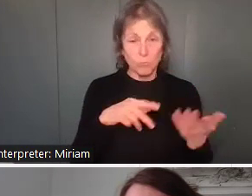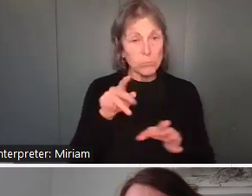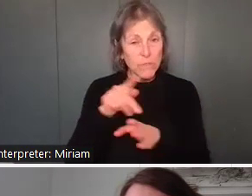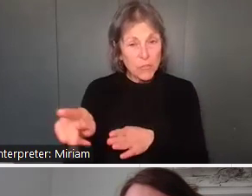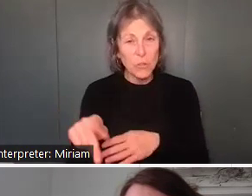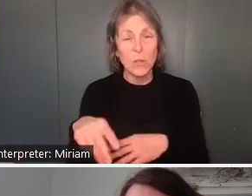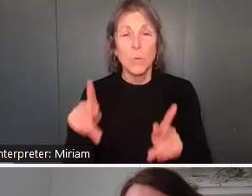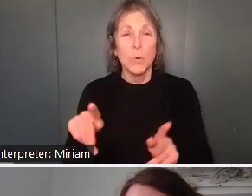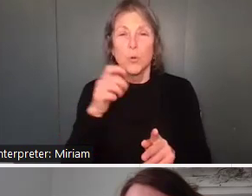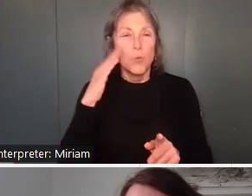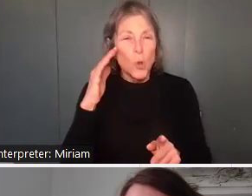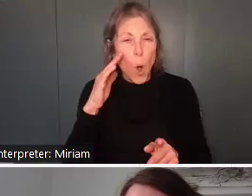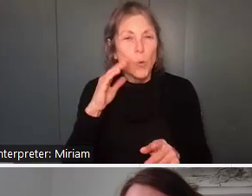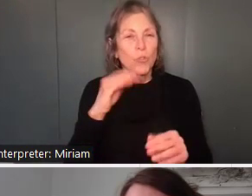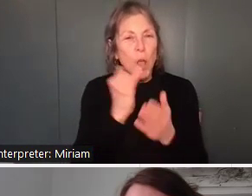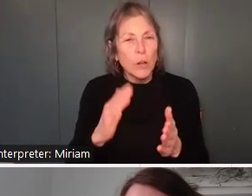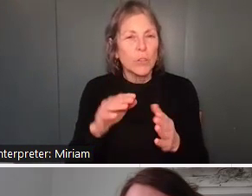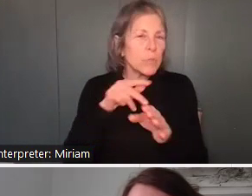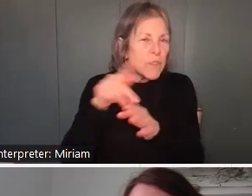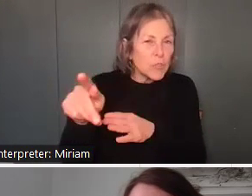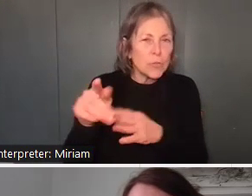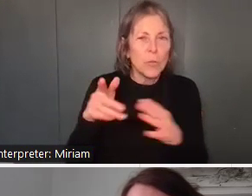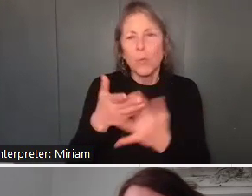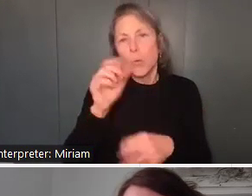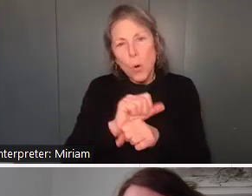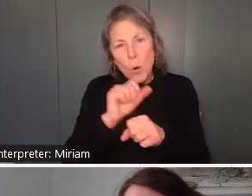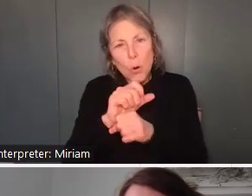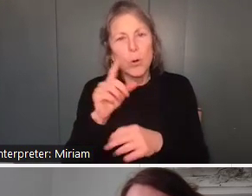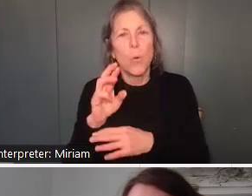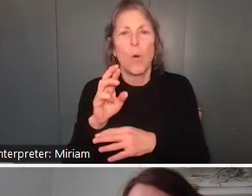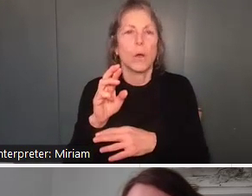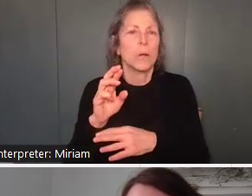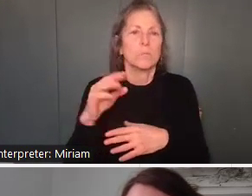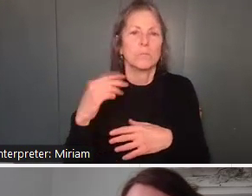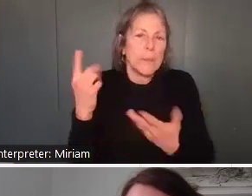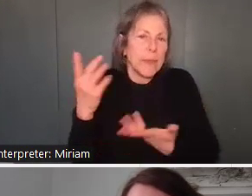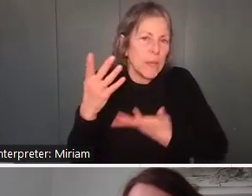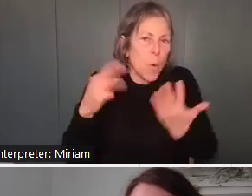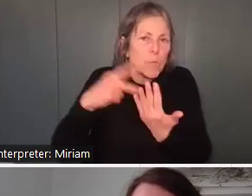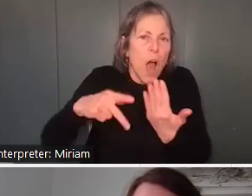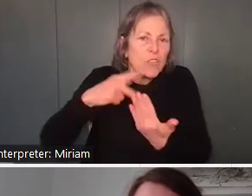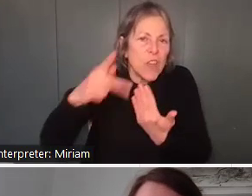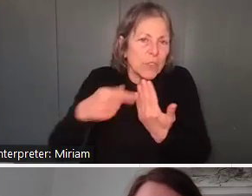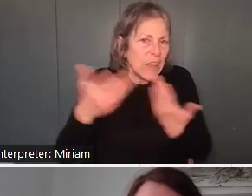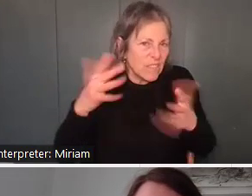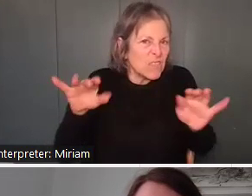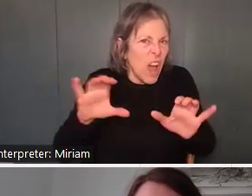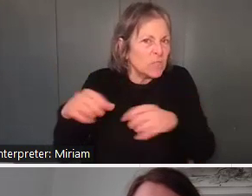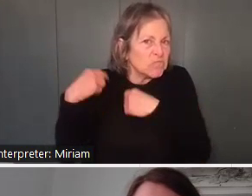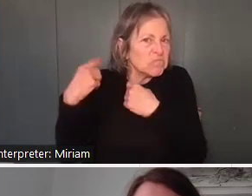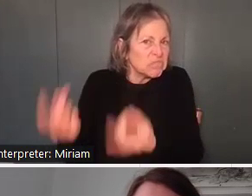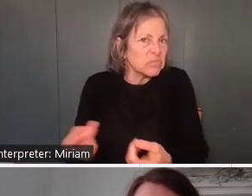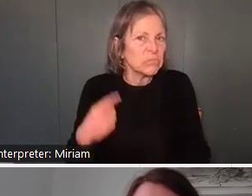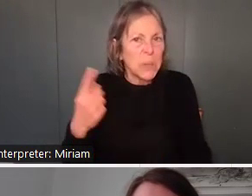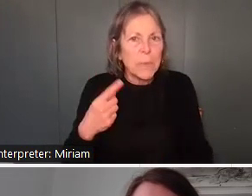who knows the artist professionally, either through work or through their employment or projects that they've been